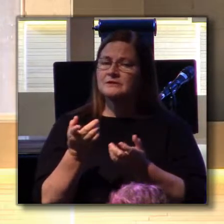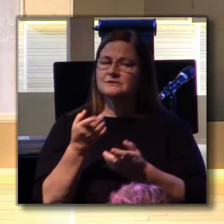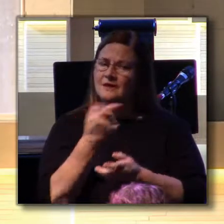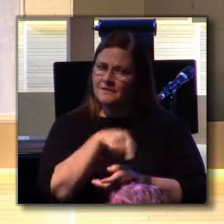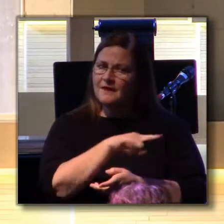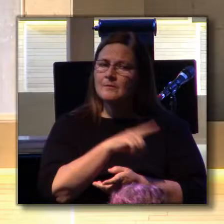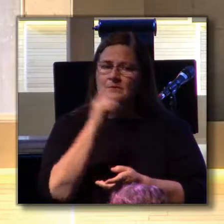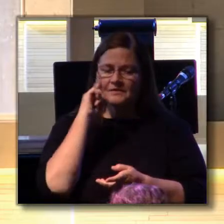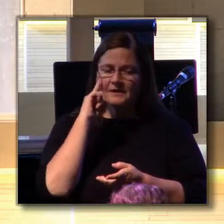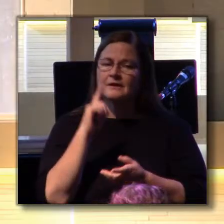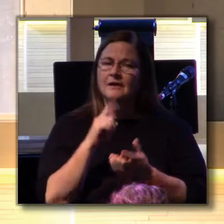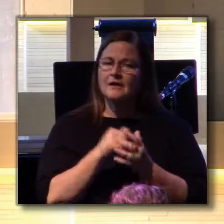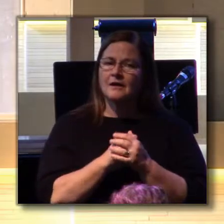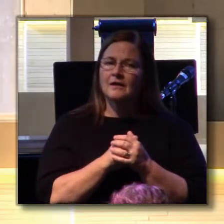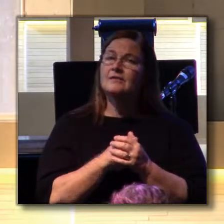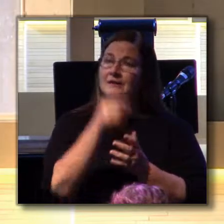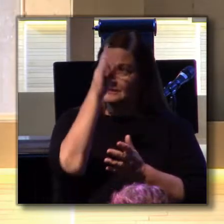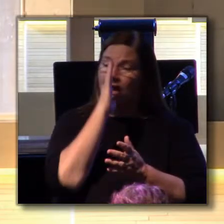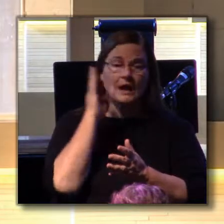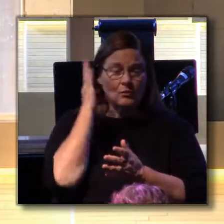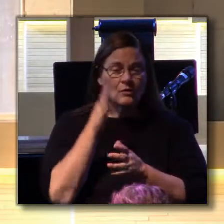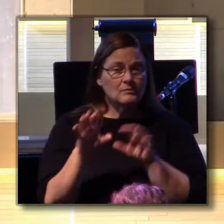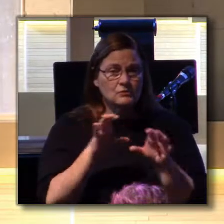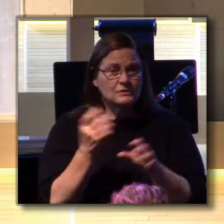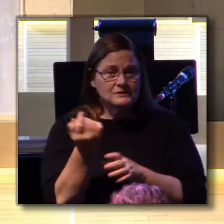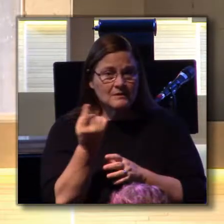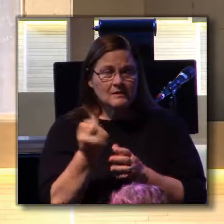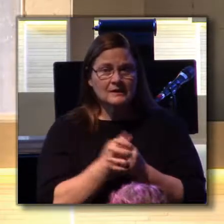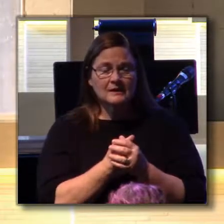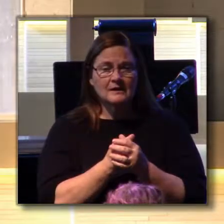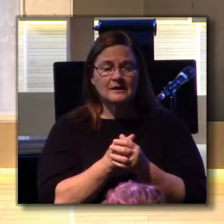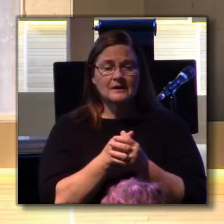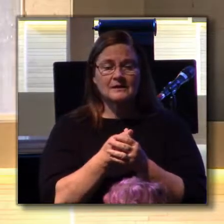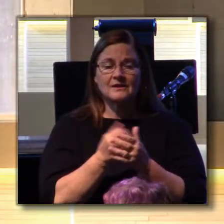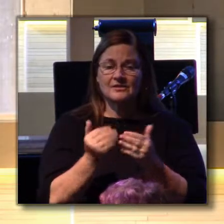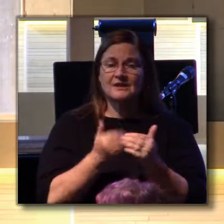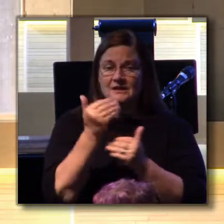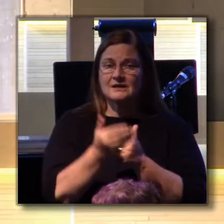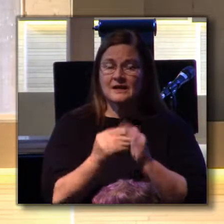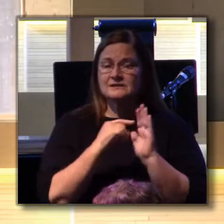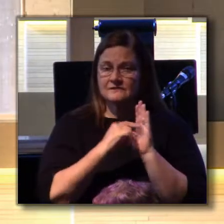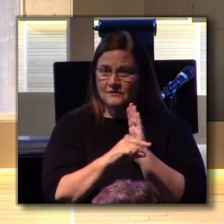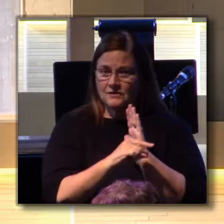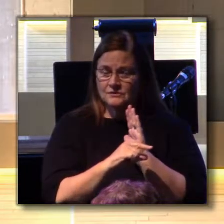God going to do? And in the next verse, the next section that we're going to be looking at next week,